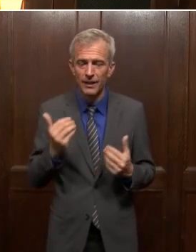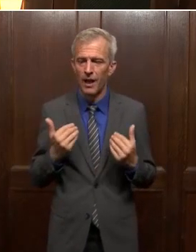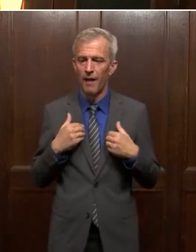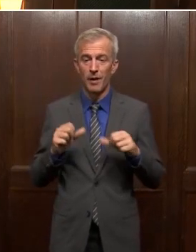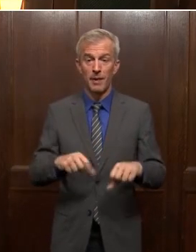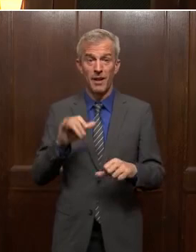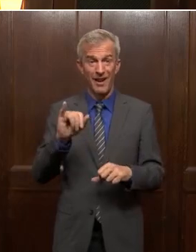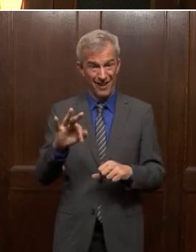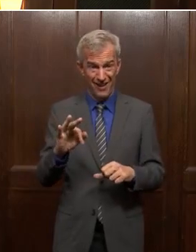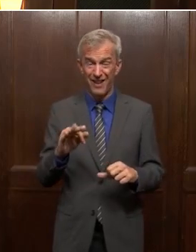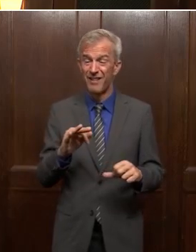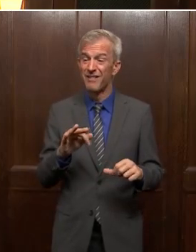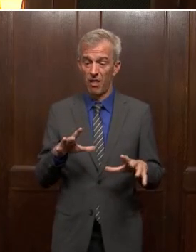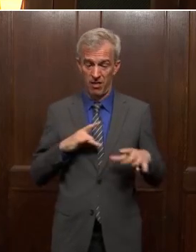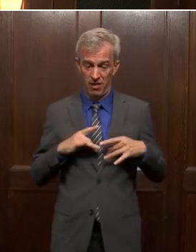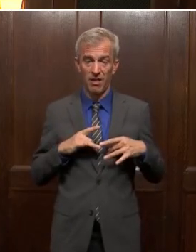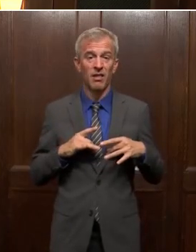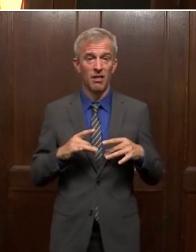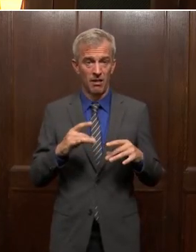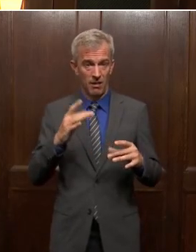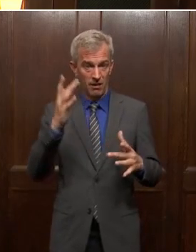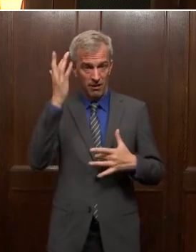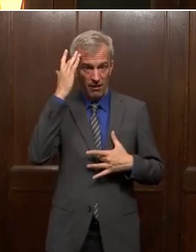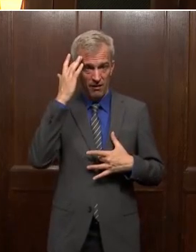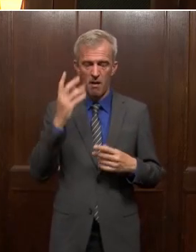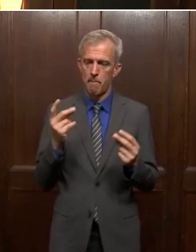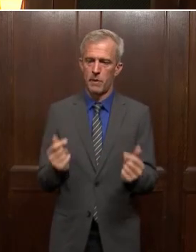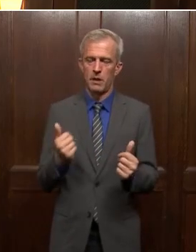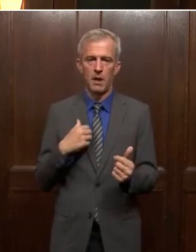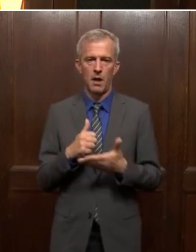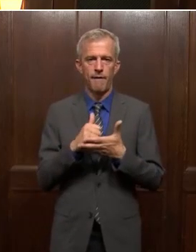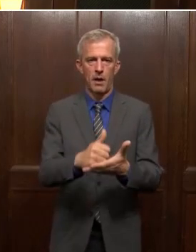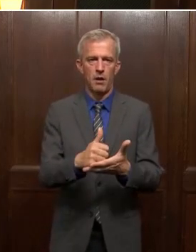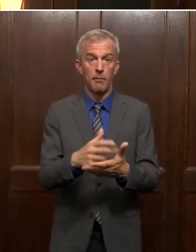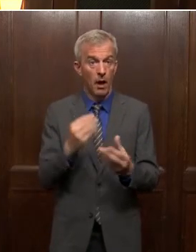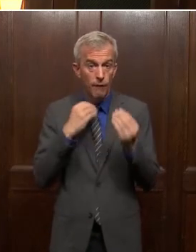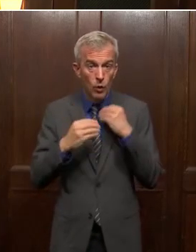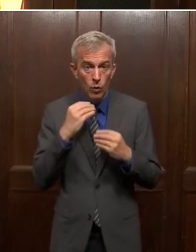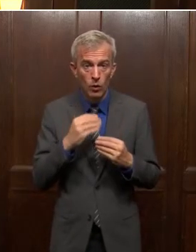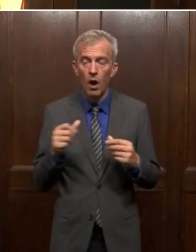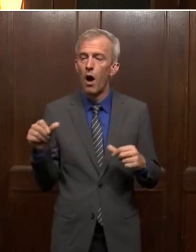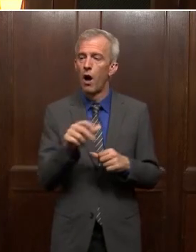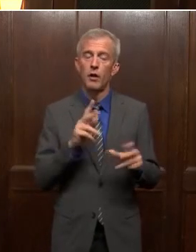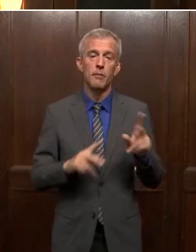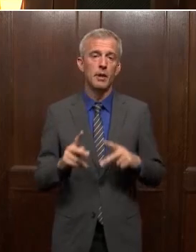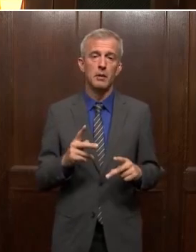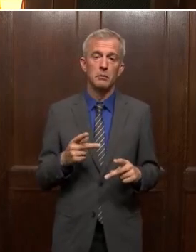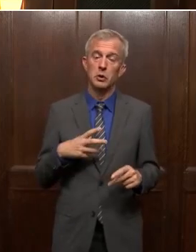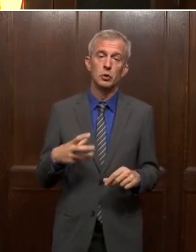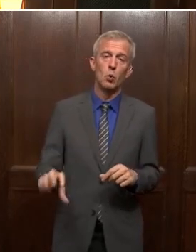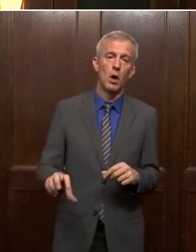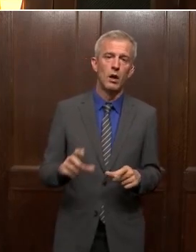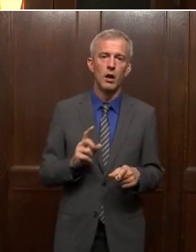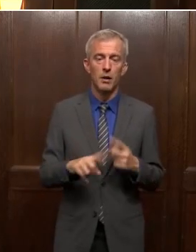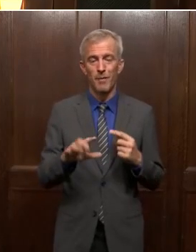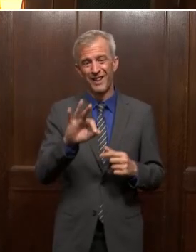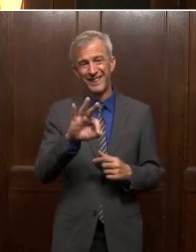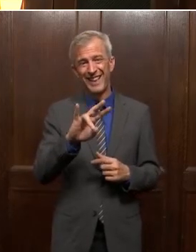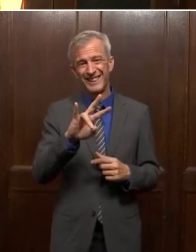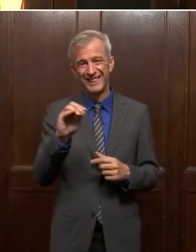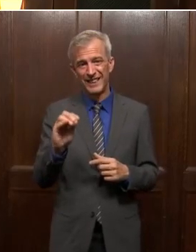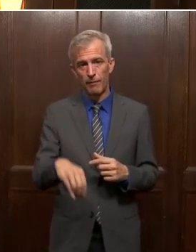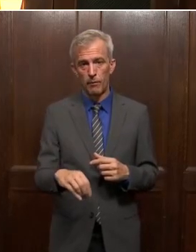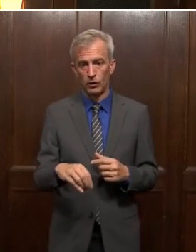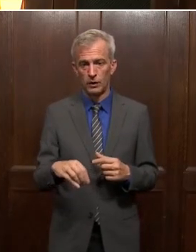get sick, immediately be able to have help and to have food. Other folks, that might not appeal to them, but I think the fact that they're 97%